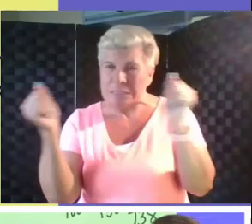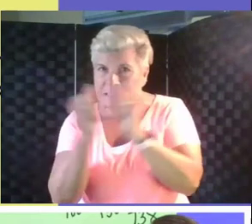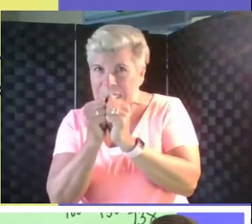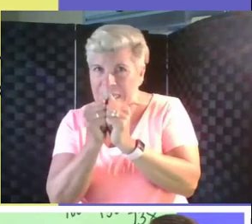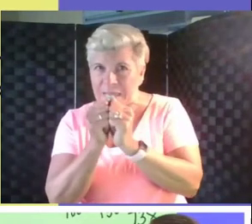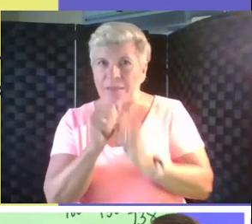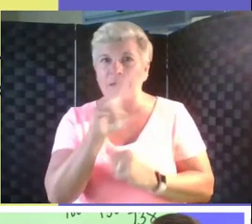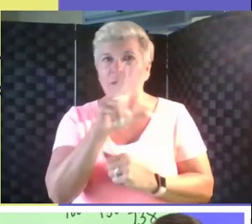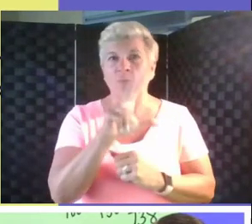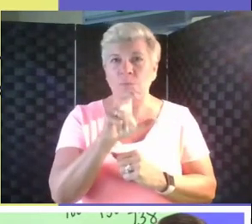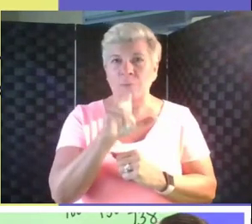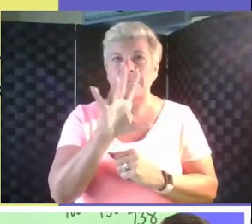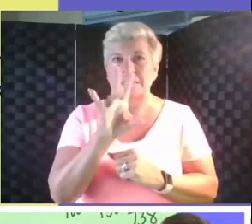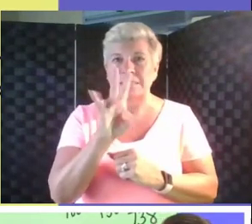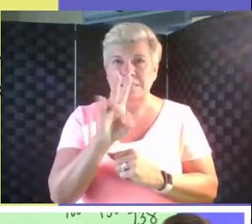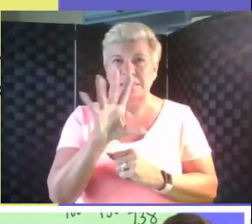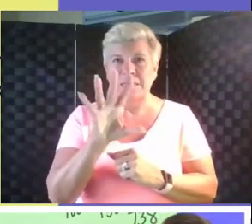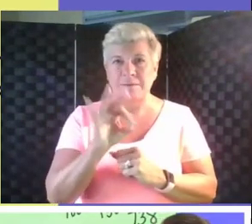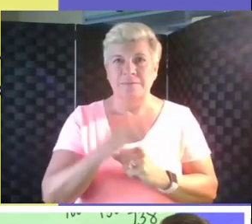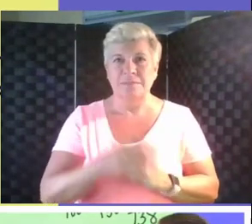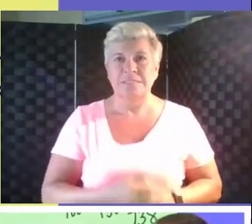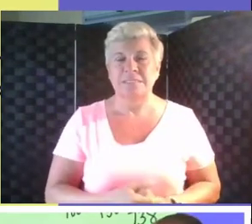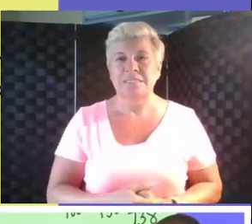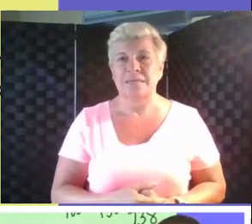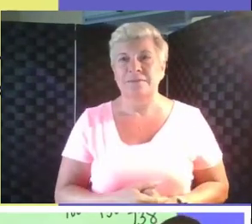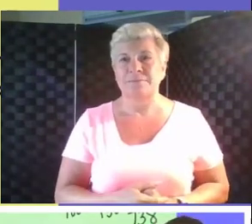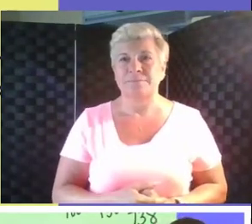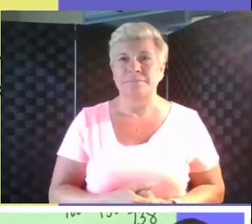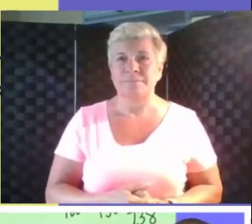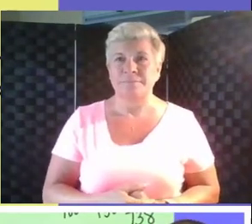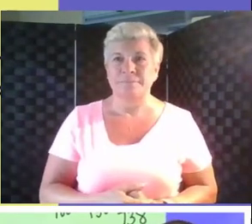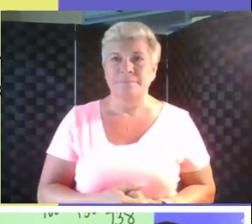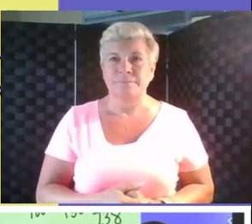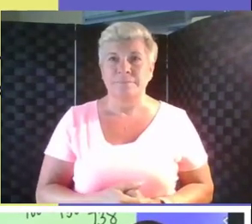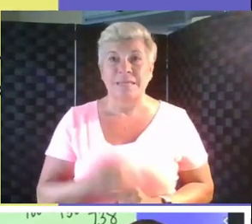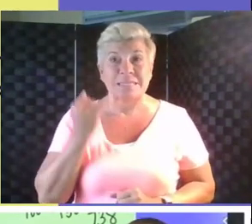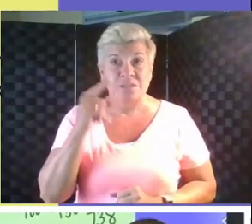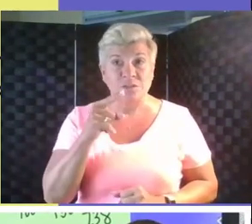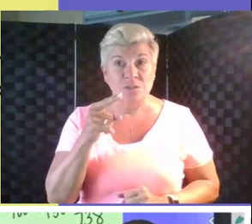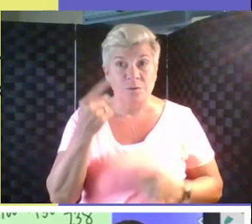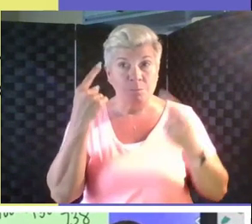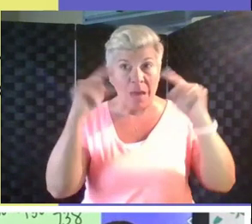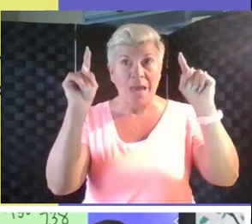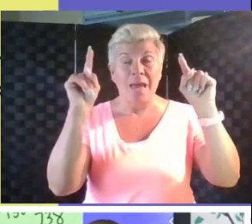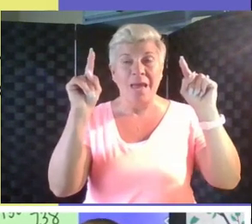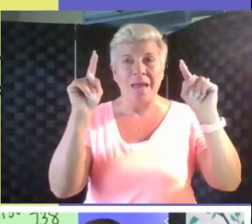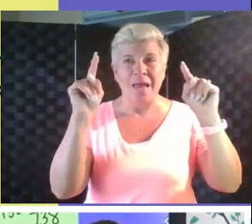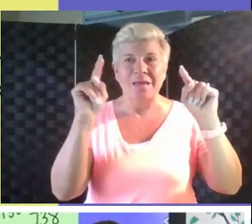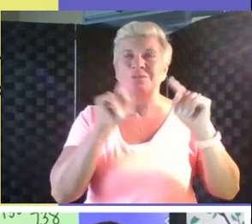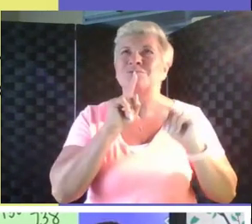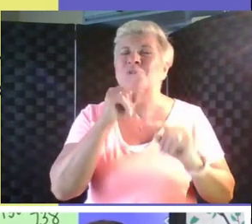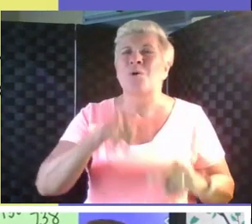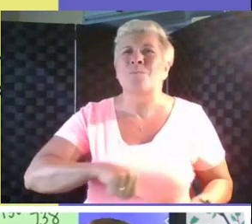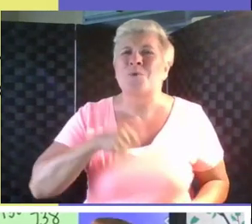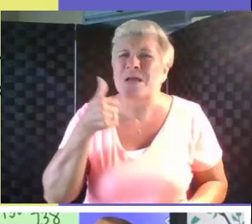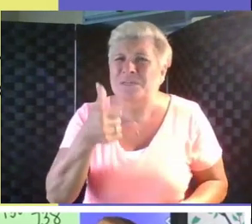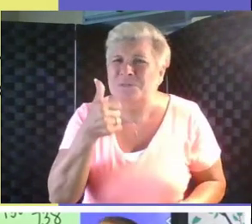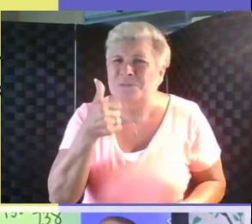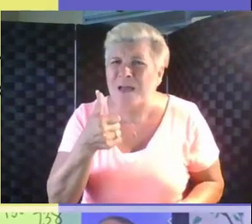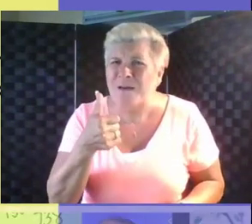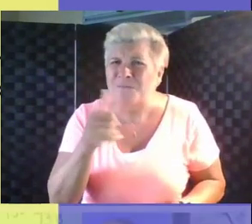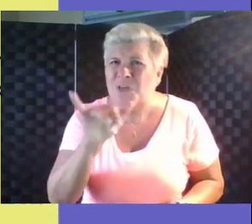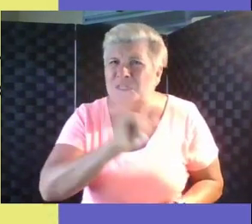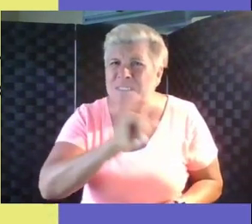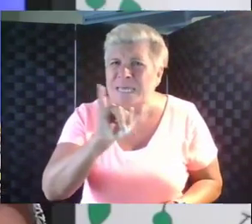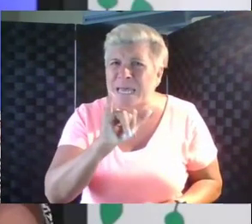back together, and I should have gotten 379. If you got 379, you need to be so proud of yourself because